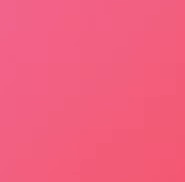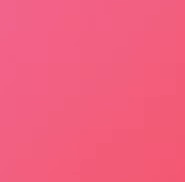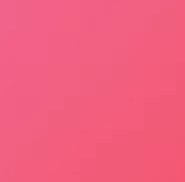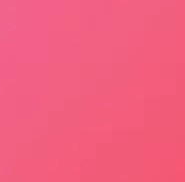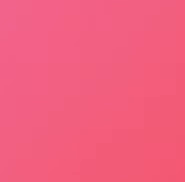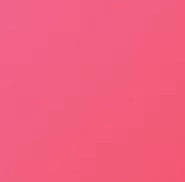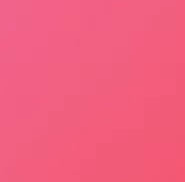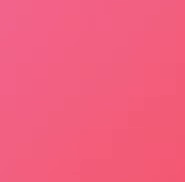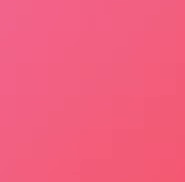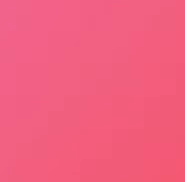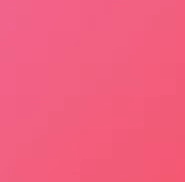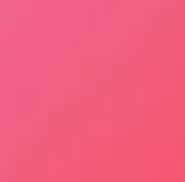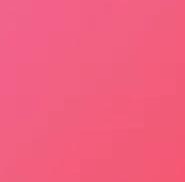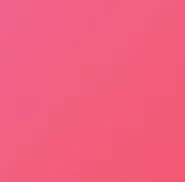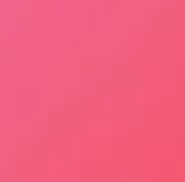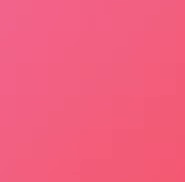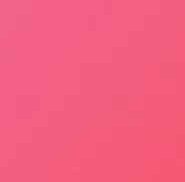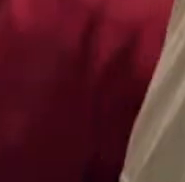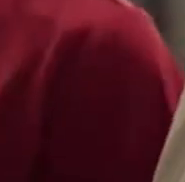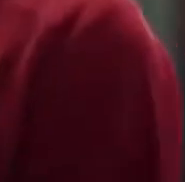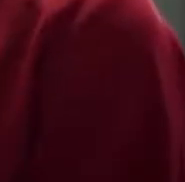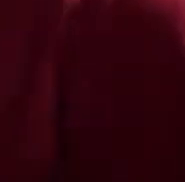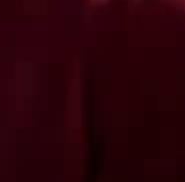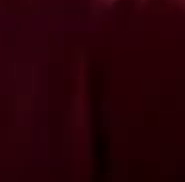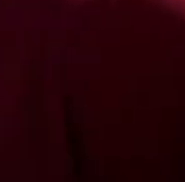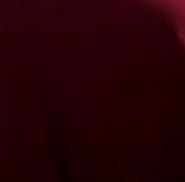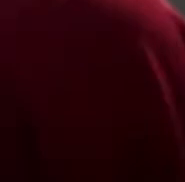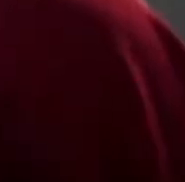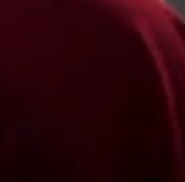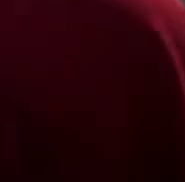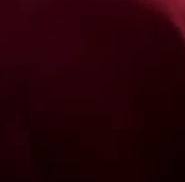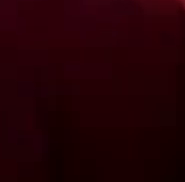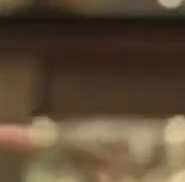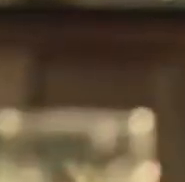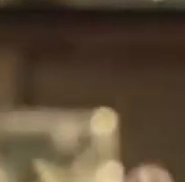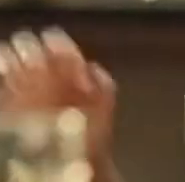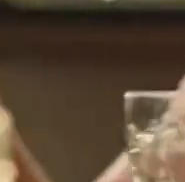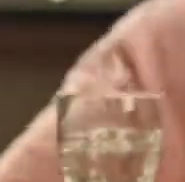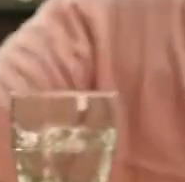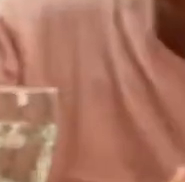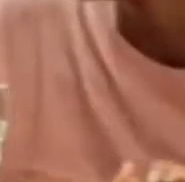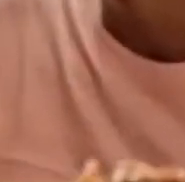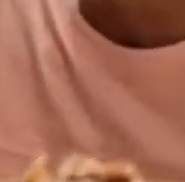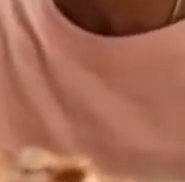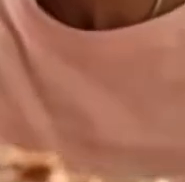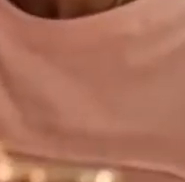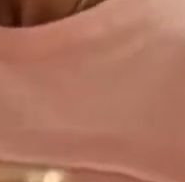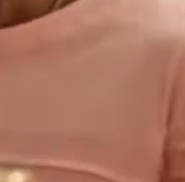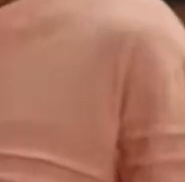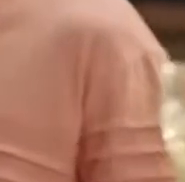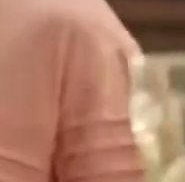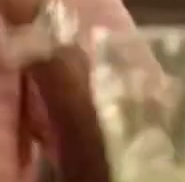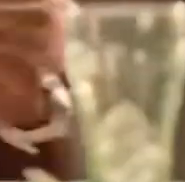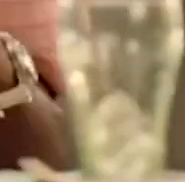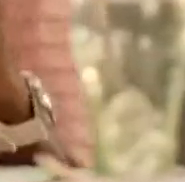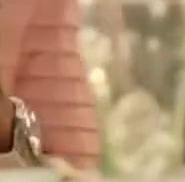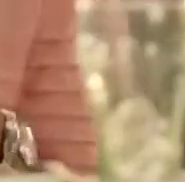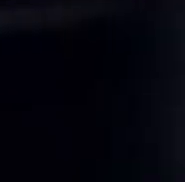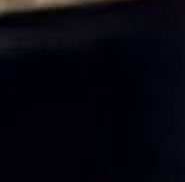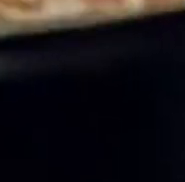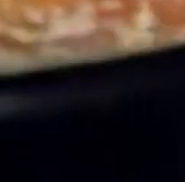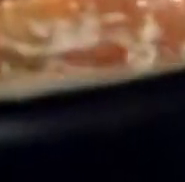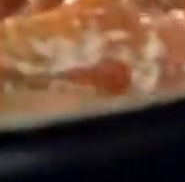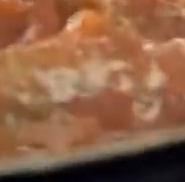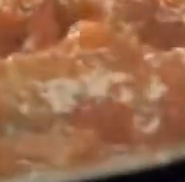811 star 961 hash. When the world changed, it made us go back to the simple joys